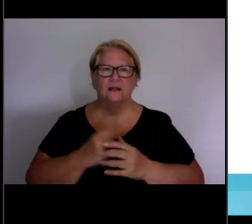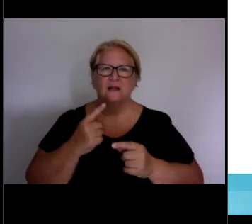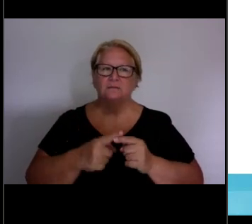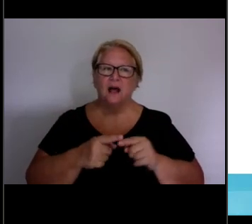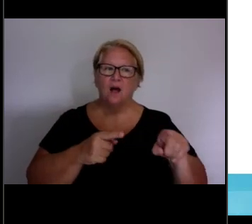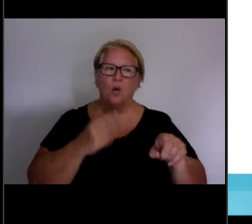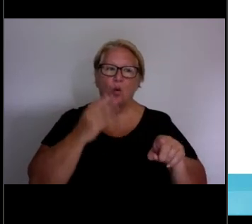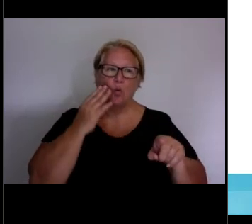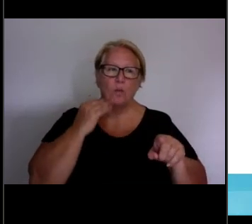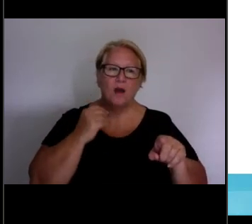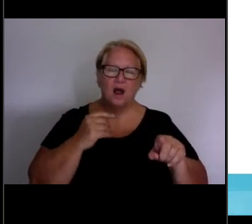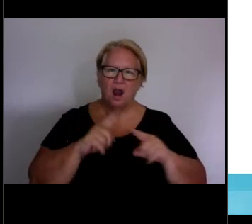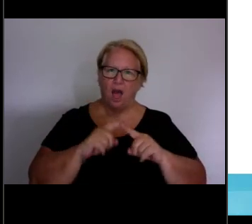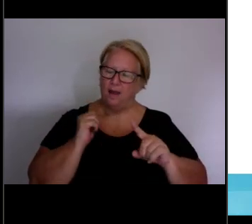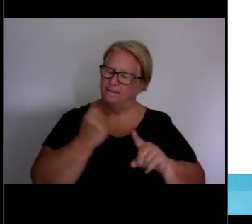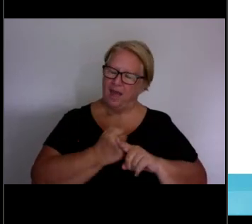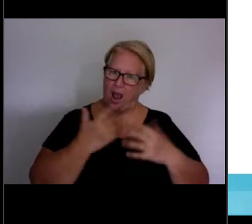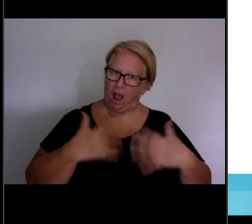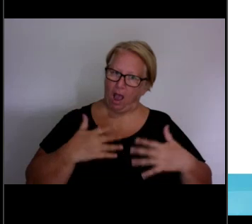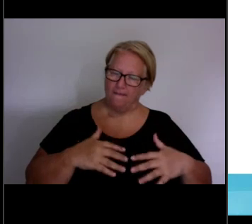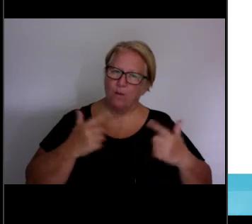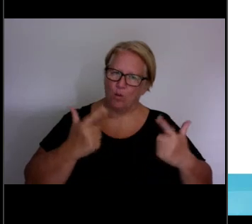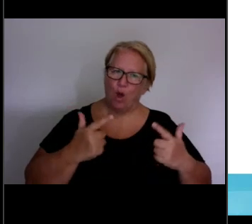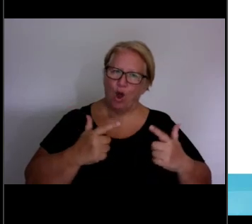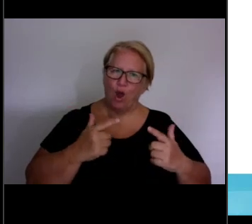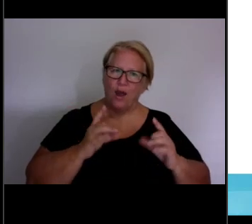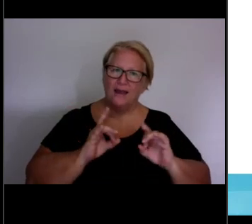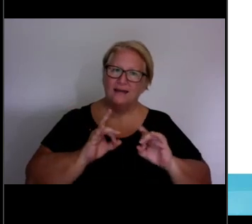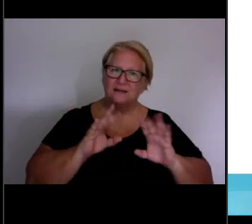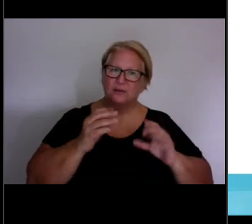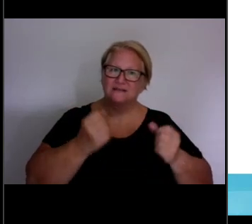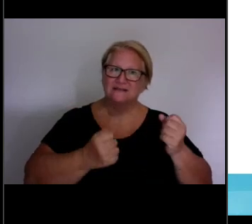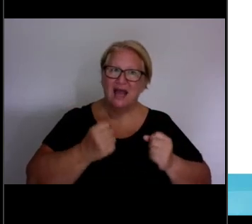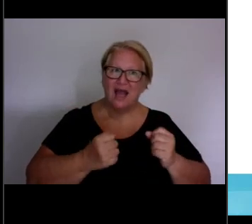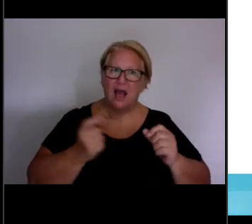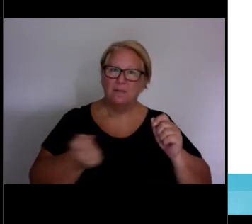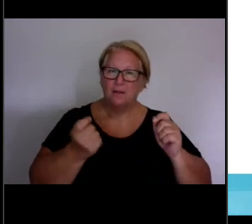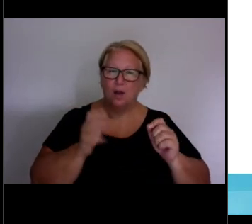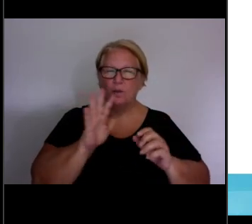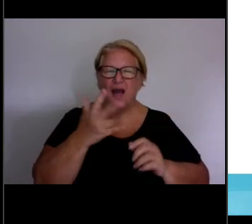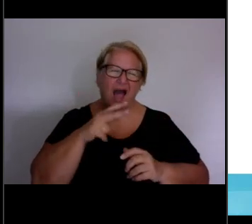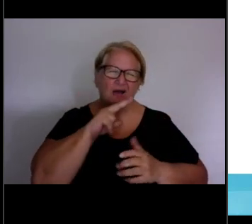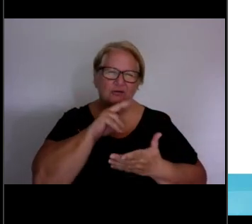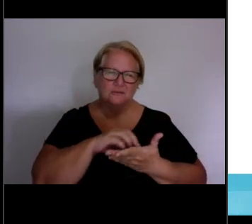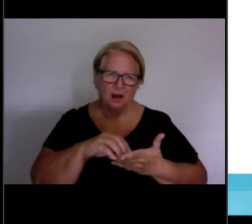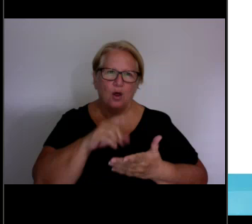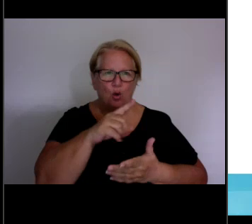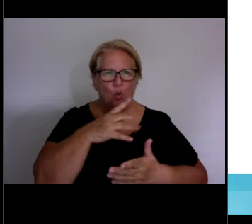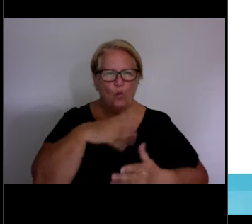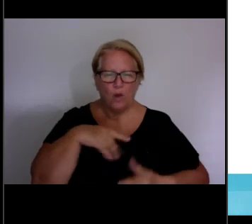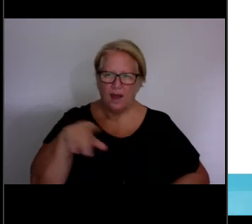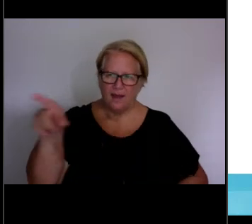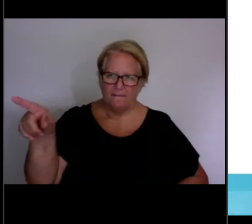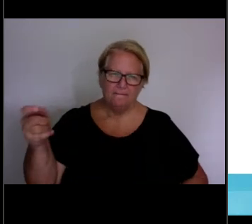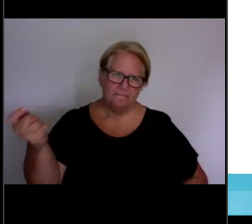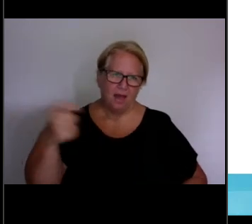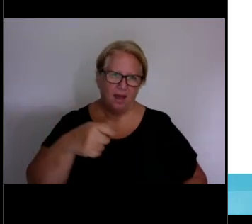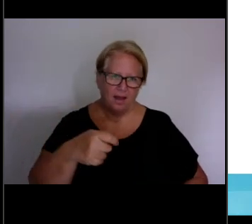in the process. So the damage to her vehicle, the cost of panel beating was about $800, and she did want him to pay for that. But